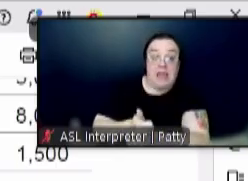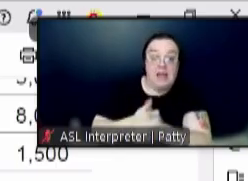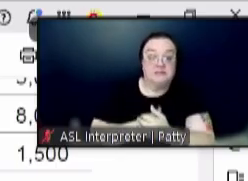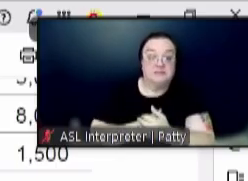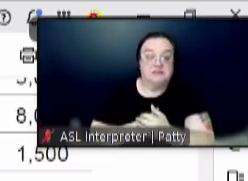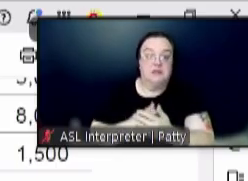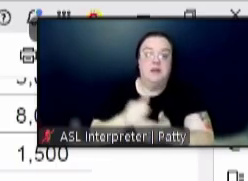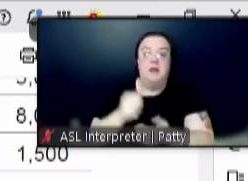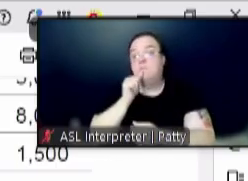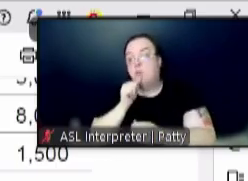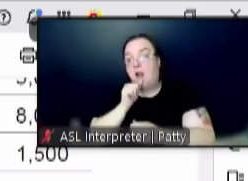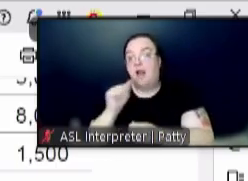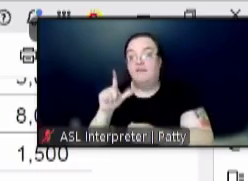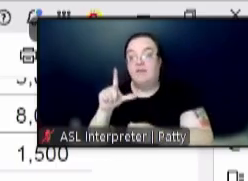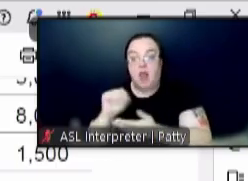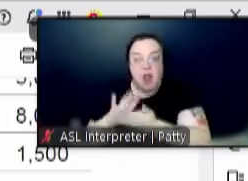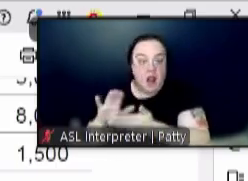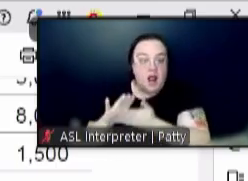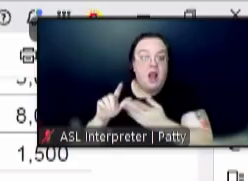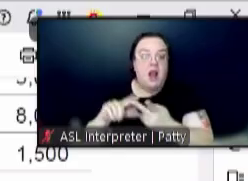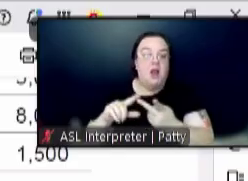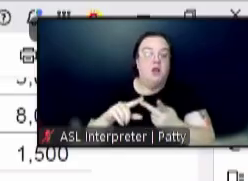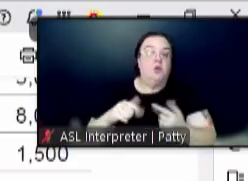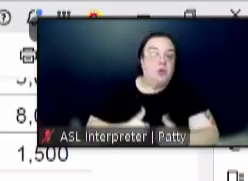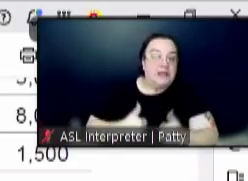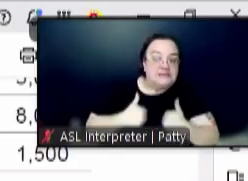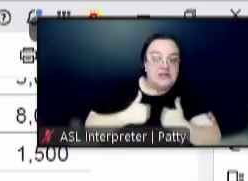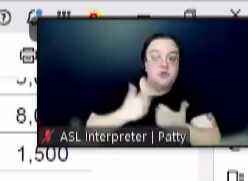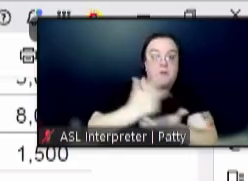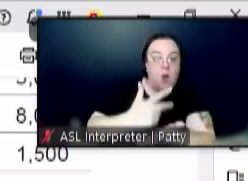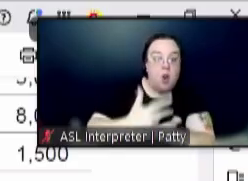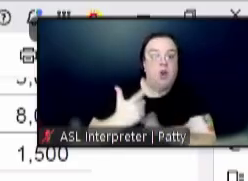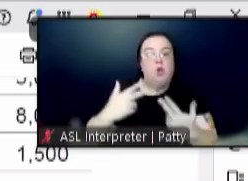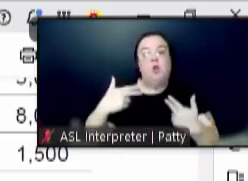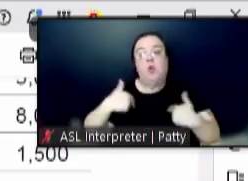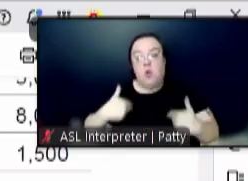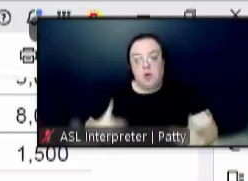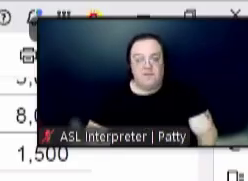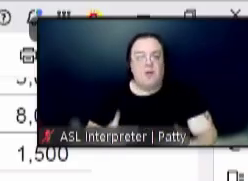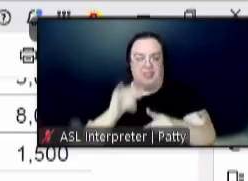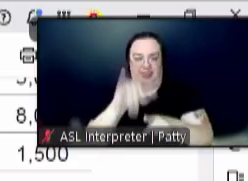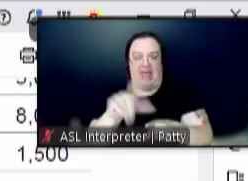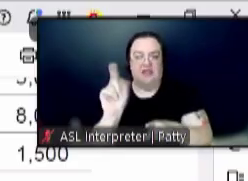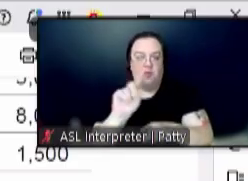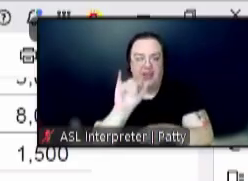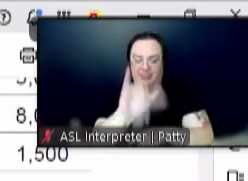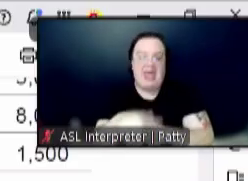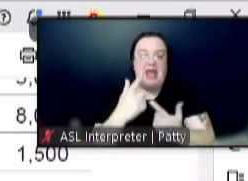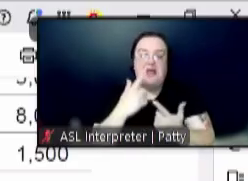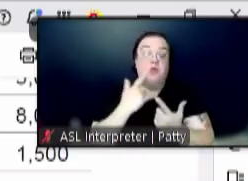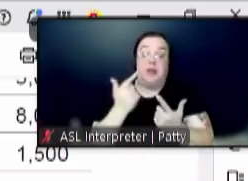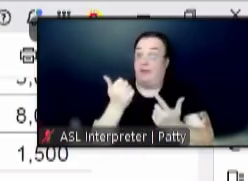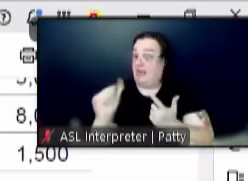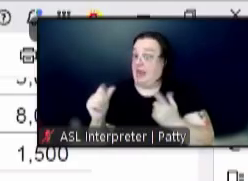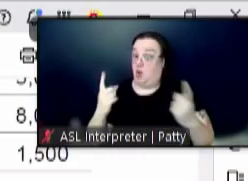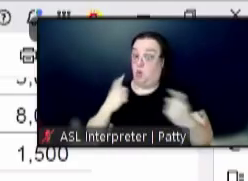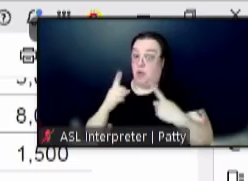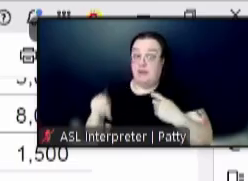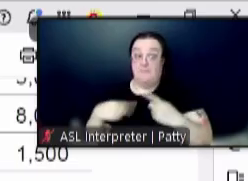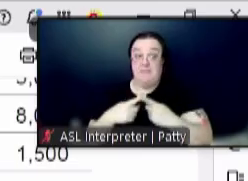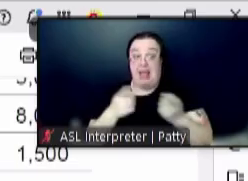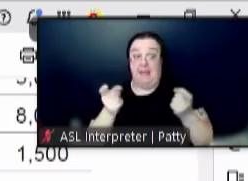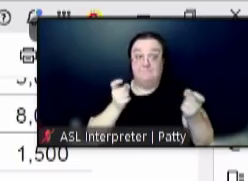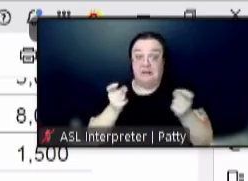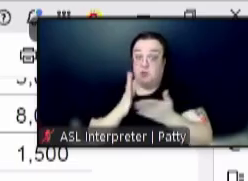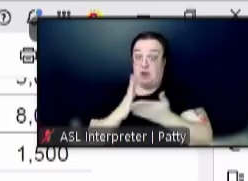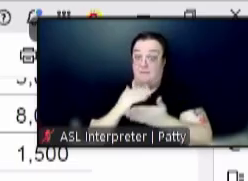lot cleanups, residential parking, uniforms, that's where we get that at. Any questions about the administrative budget